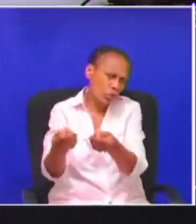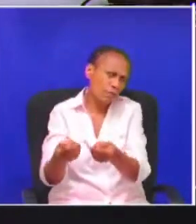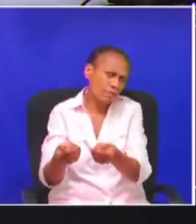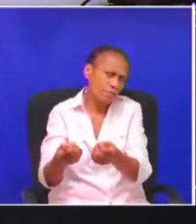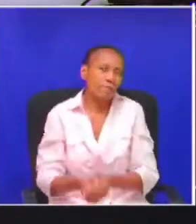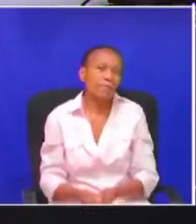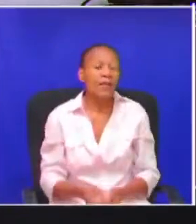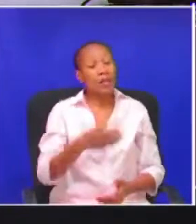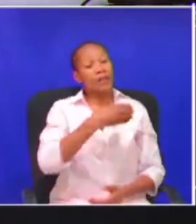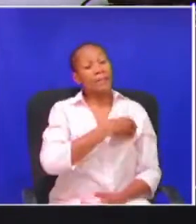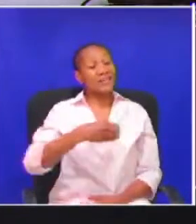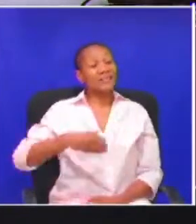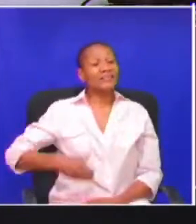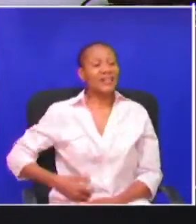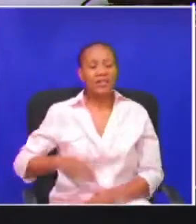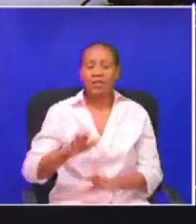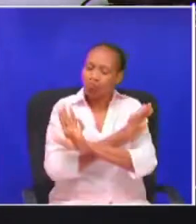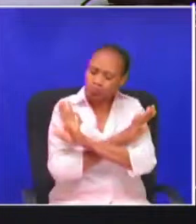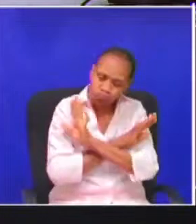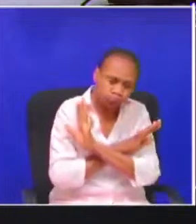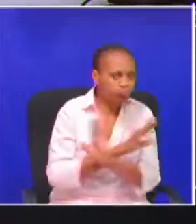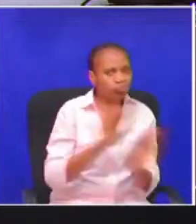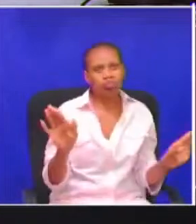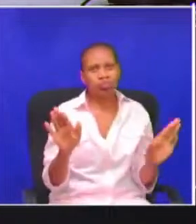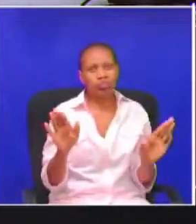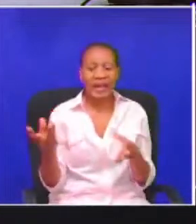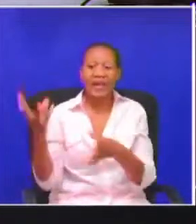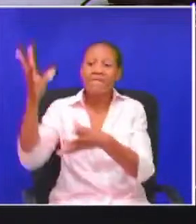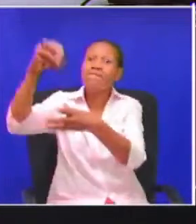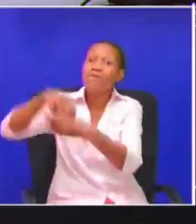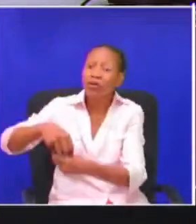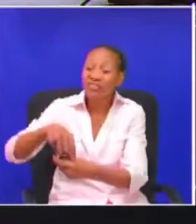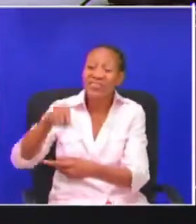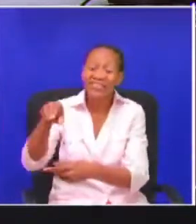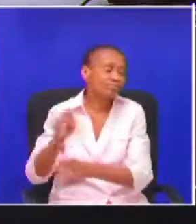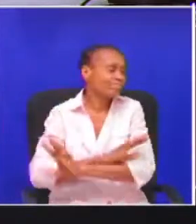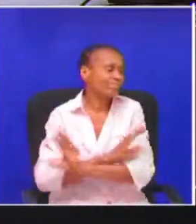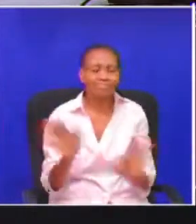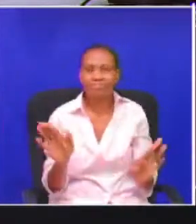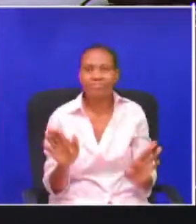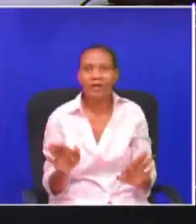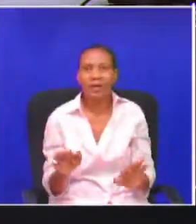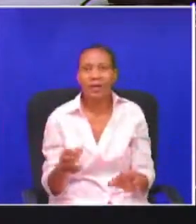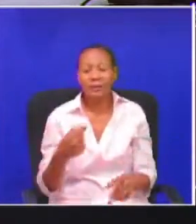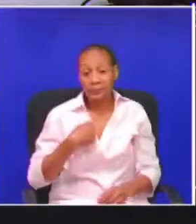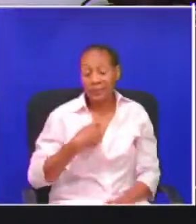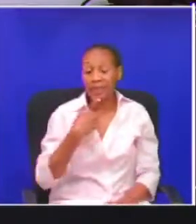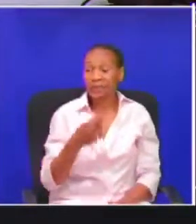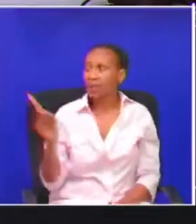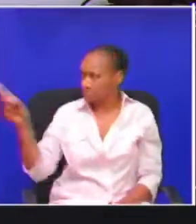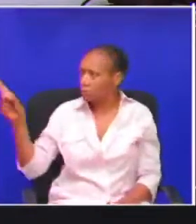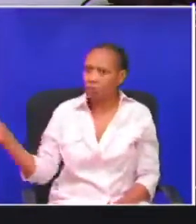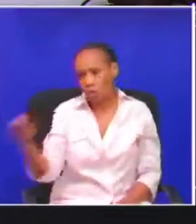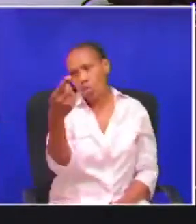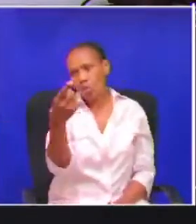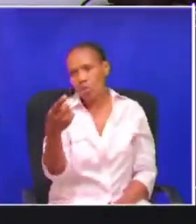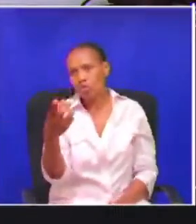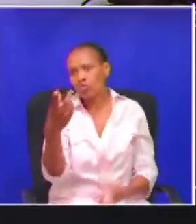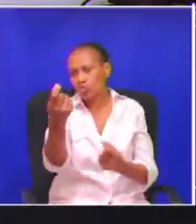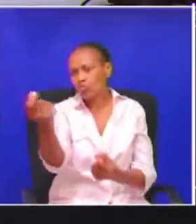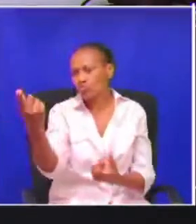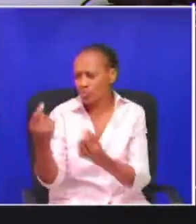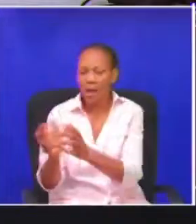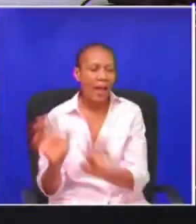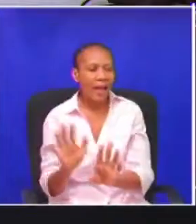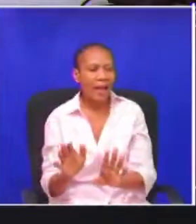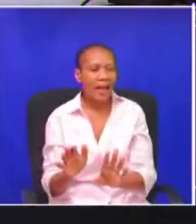The president does not get involved, will never say, go and do ABC. The president will say,